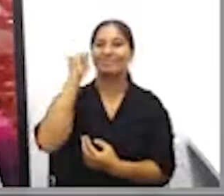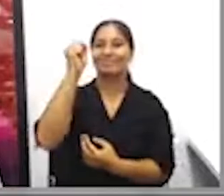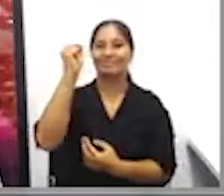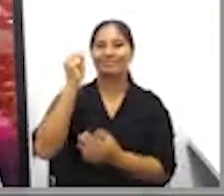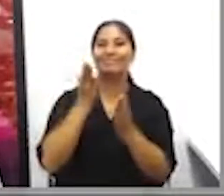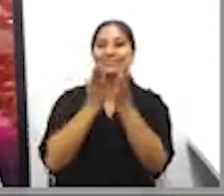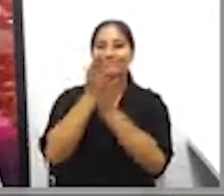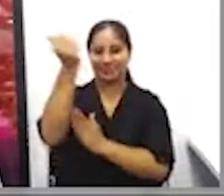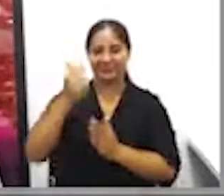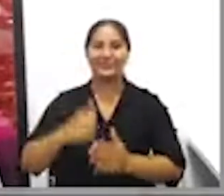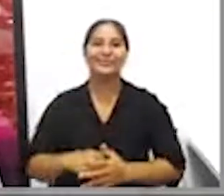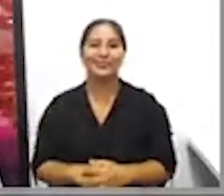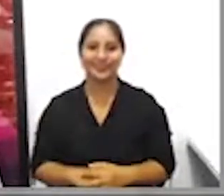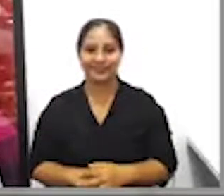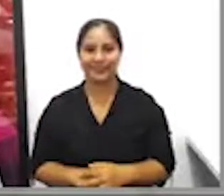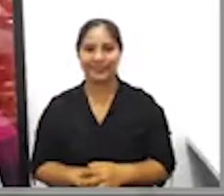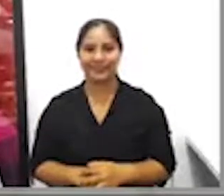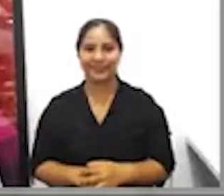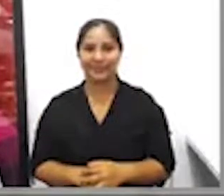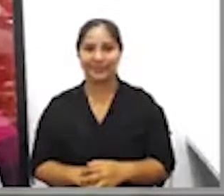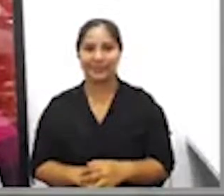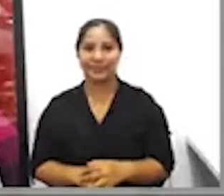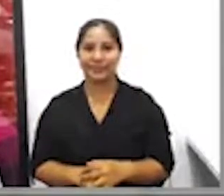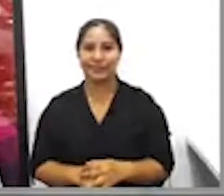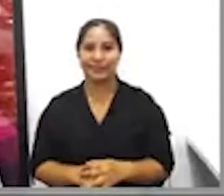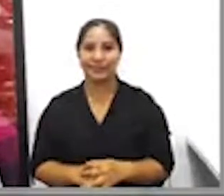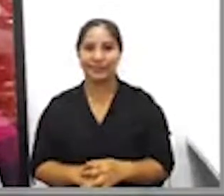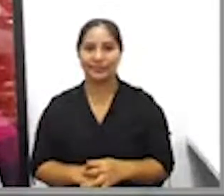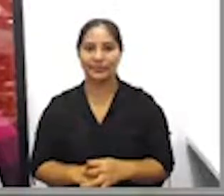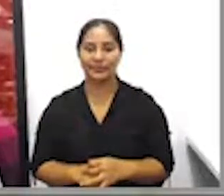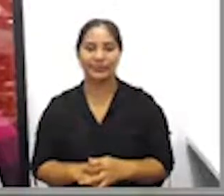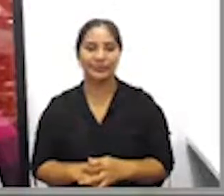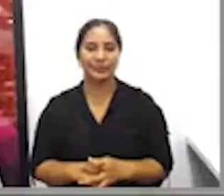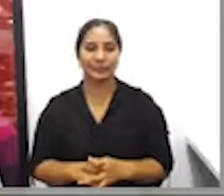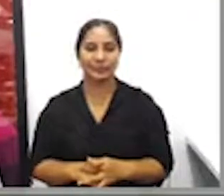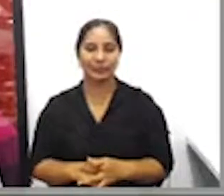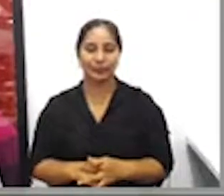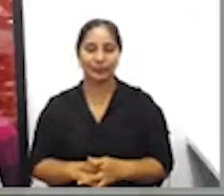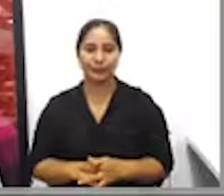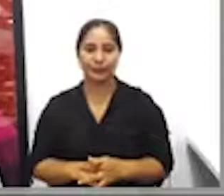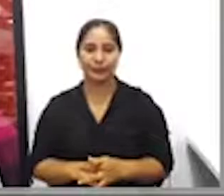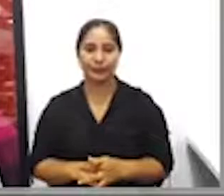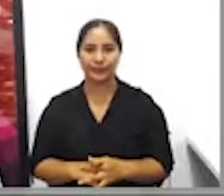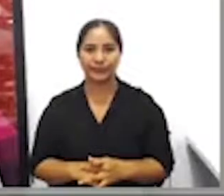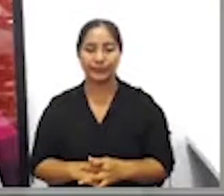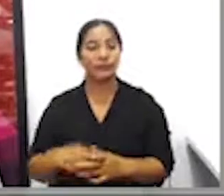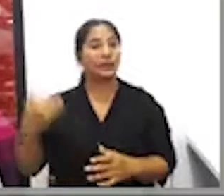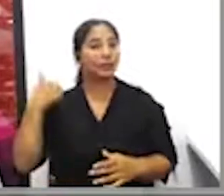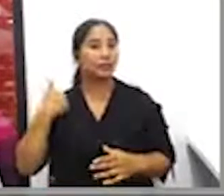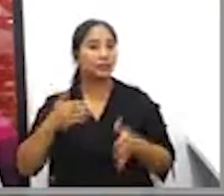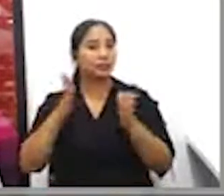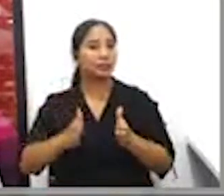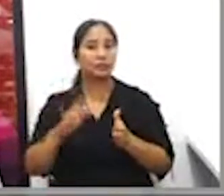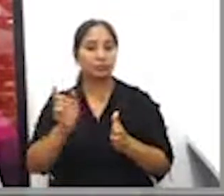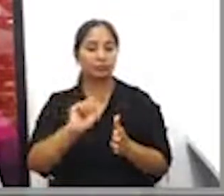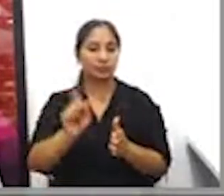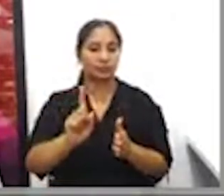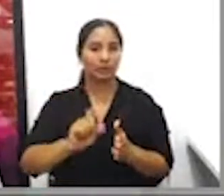says that when men apply for jobs, if they think they have 60%